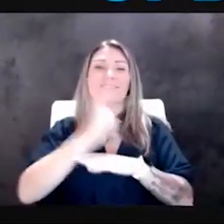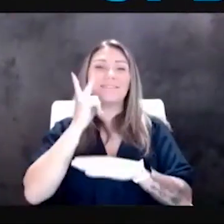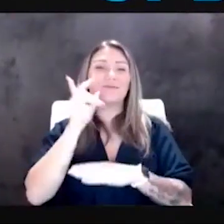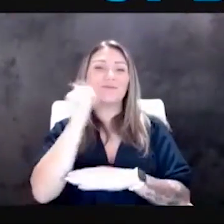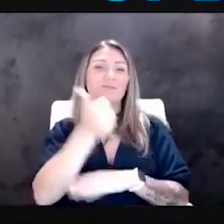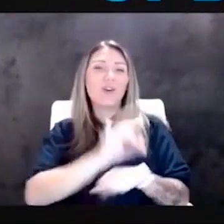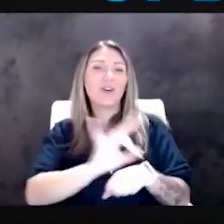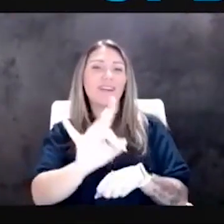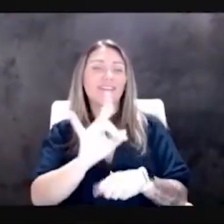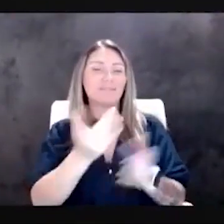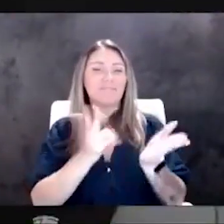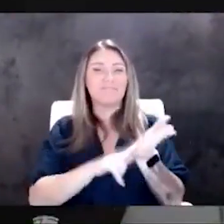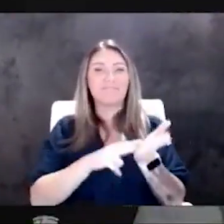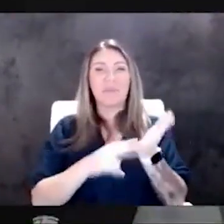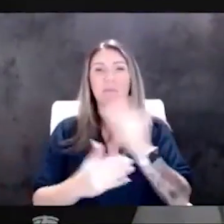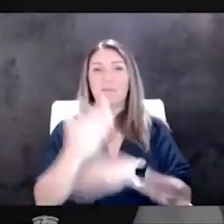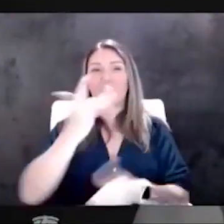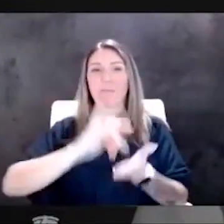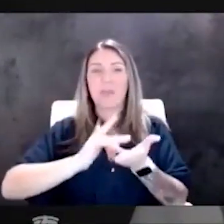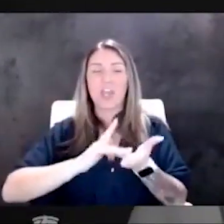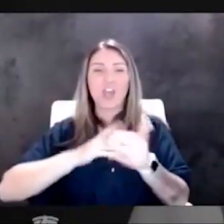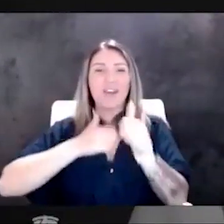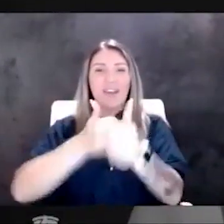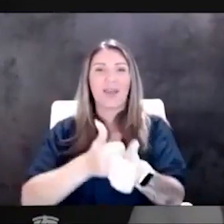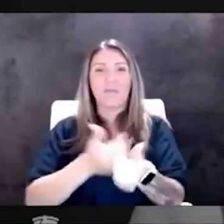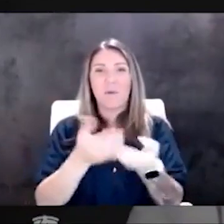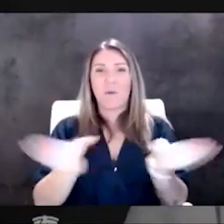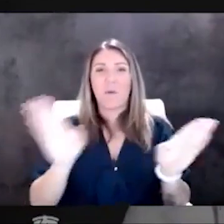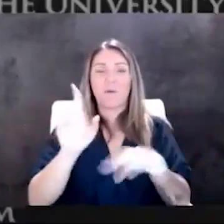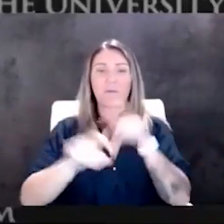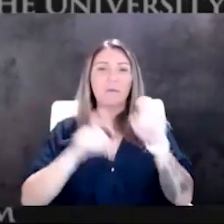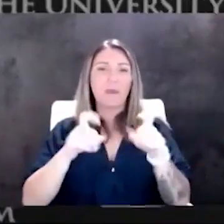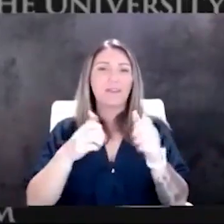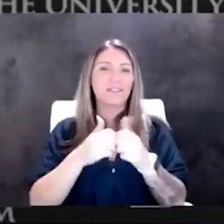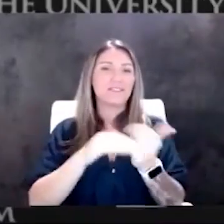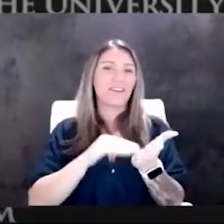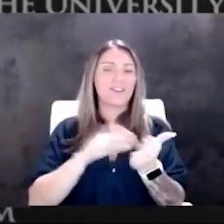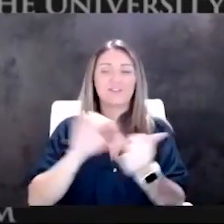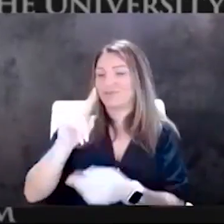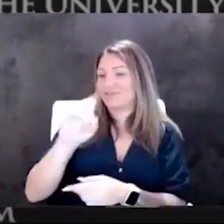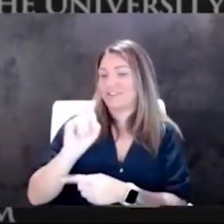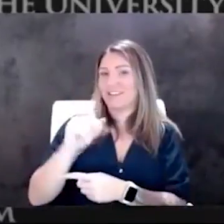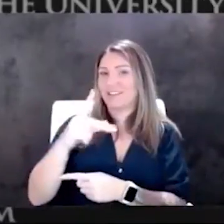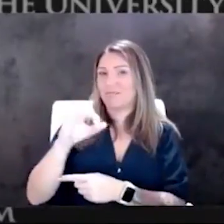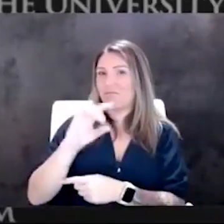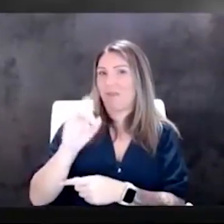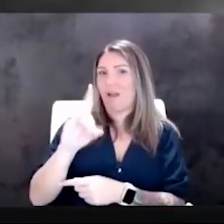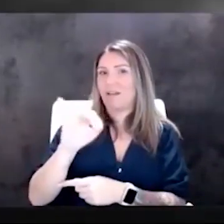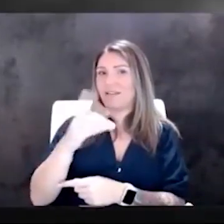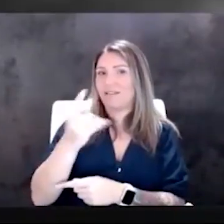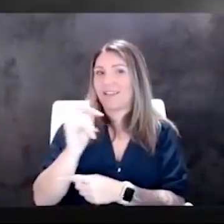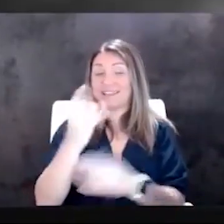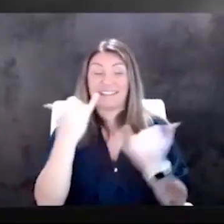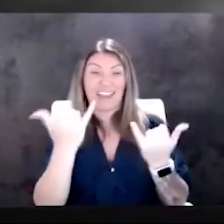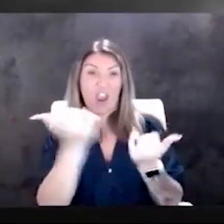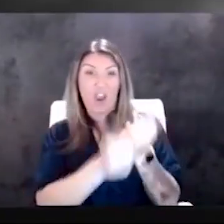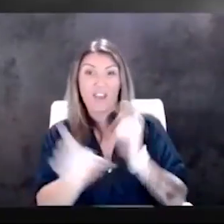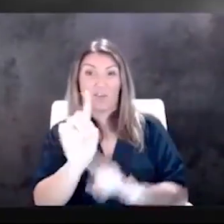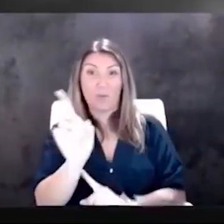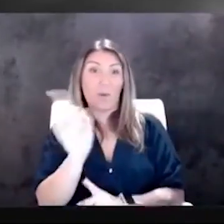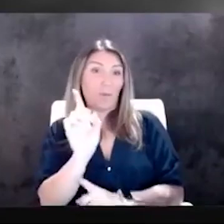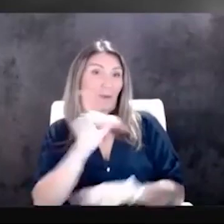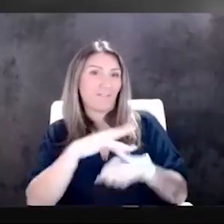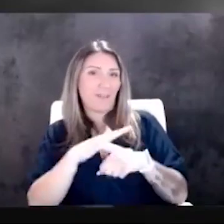morning medical update and open mics with Dr. Stites podcasts. Now everywhere podcasts are available.